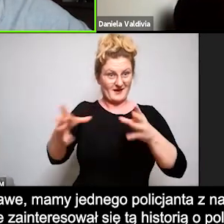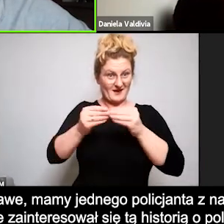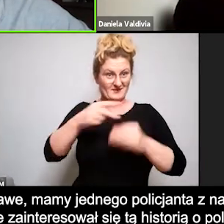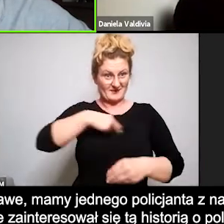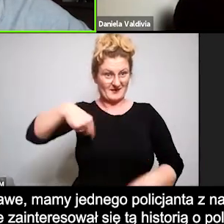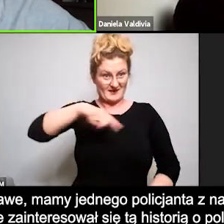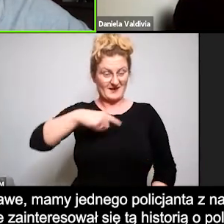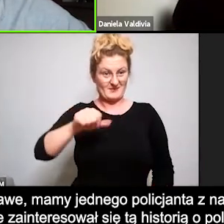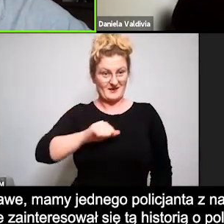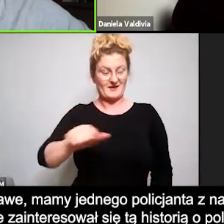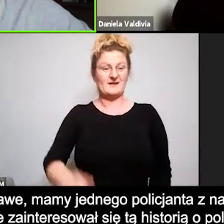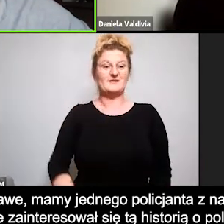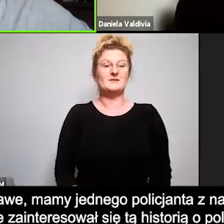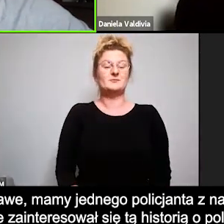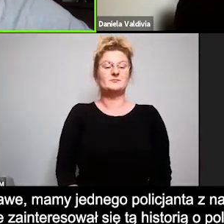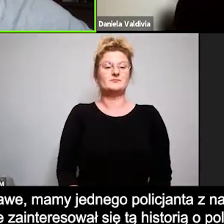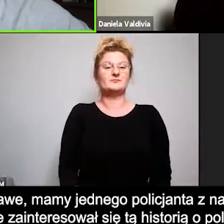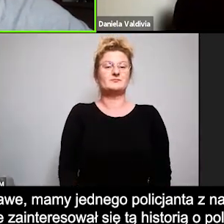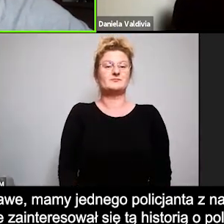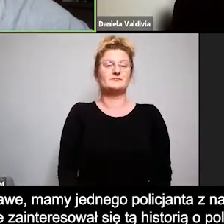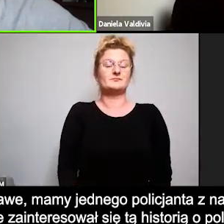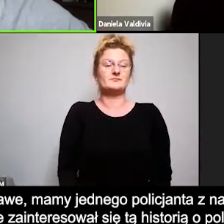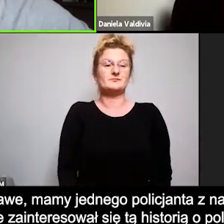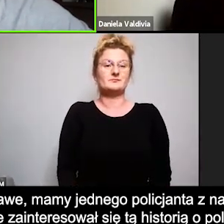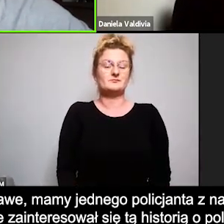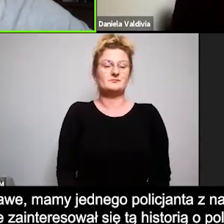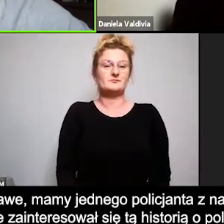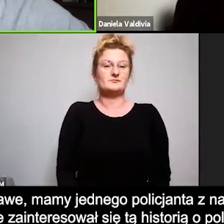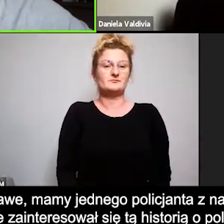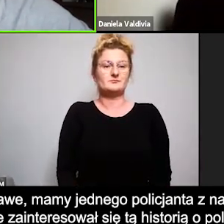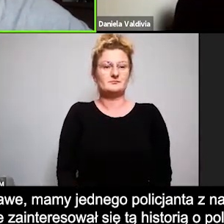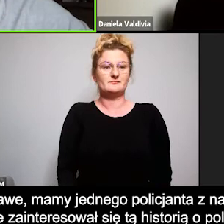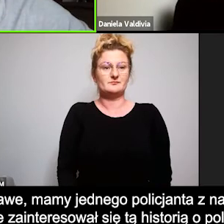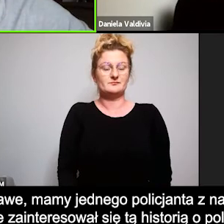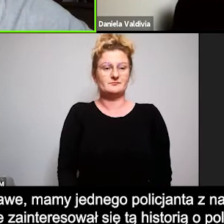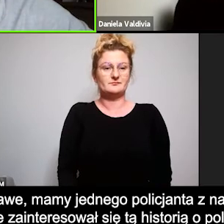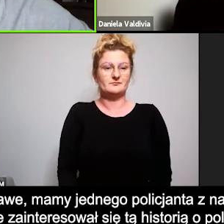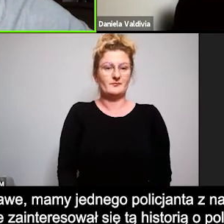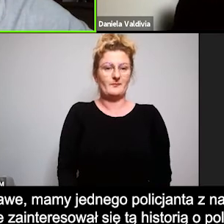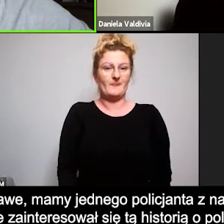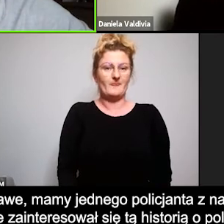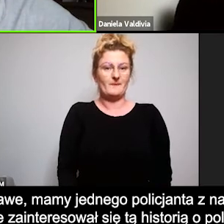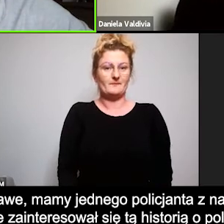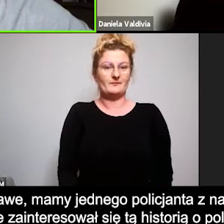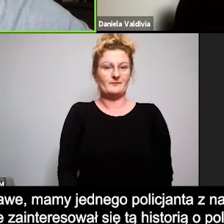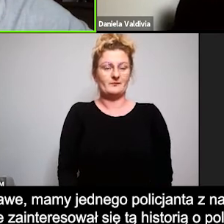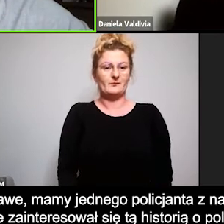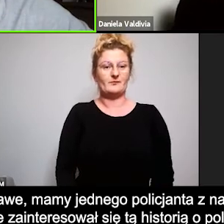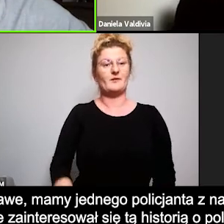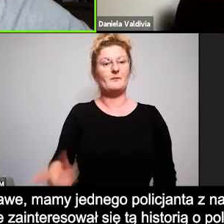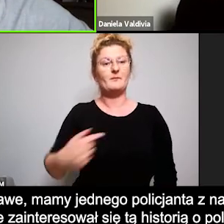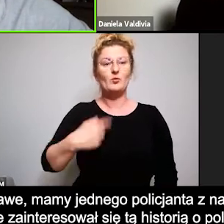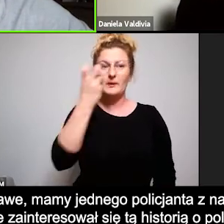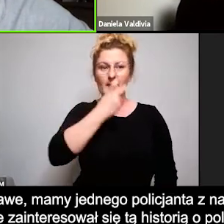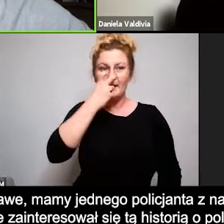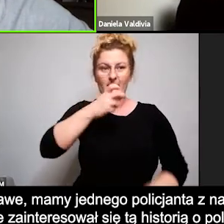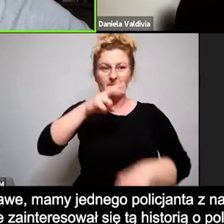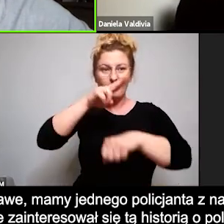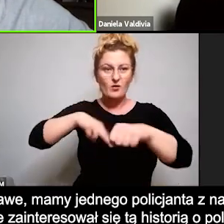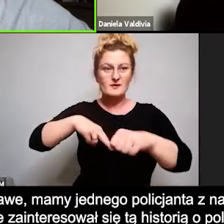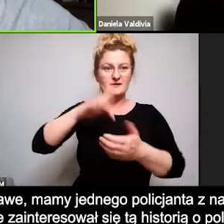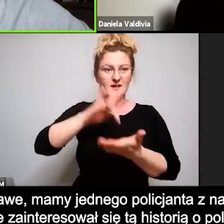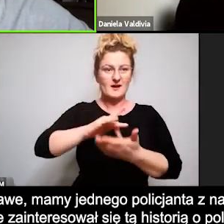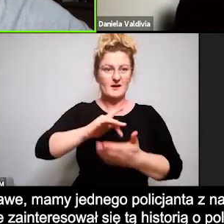in Bolivia, and he's asking, do you think that police in Bolivia think